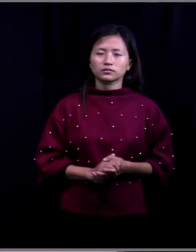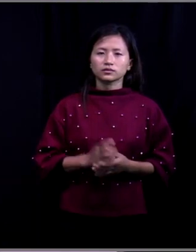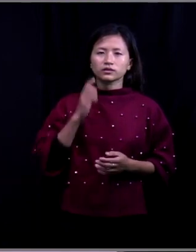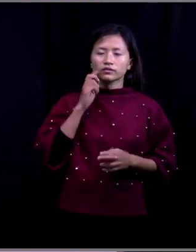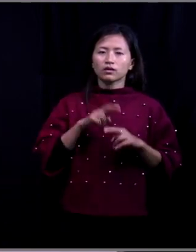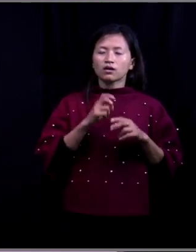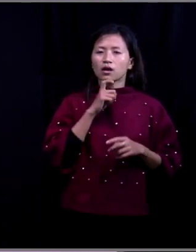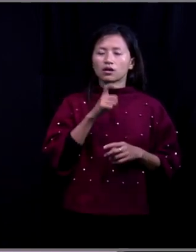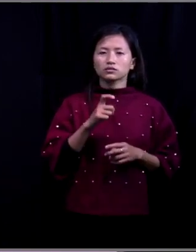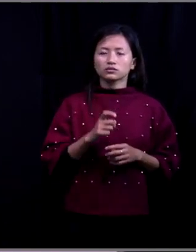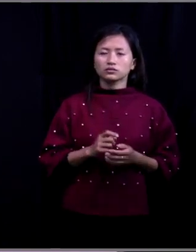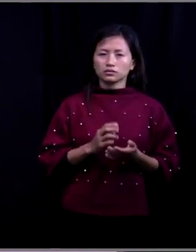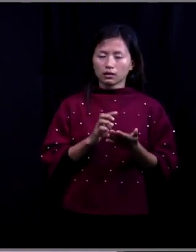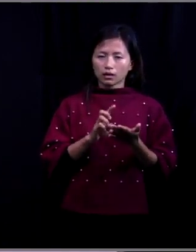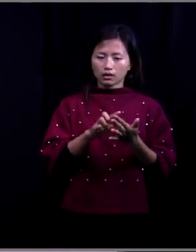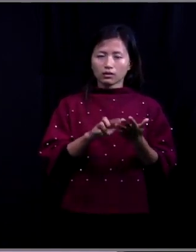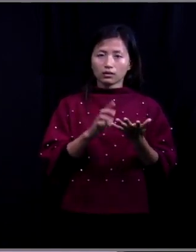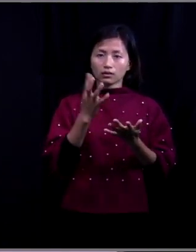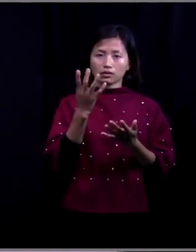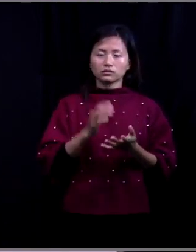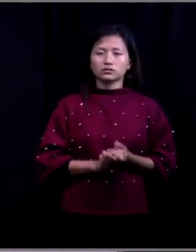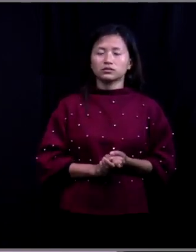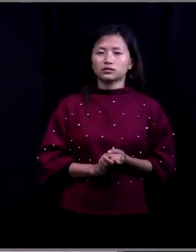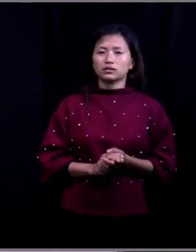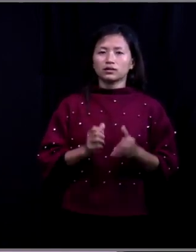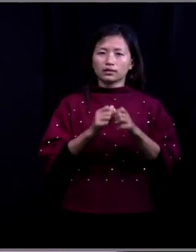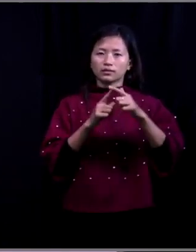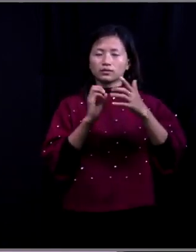If we are asked to calculate the number of atoms,